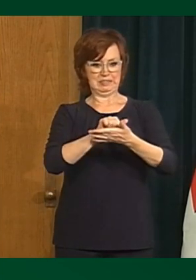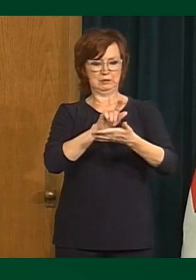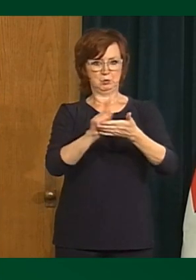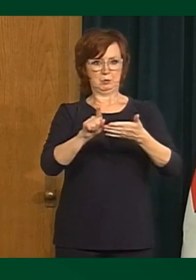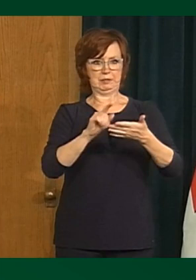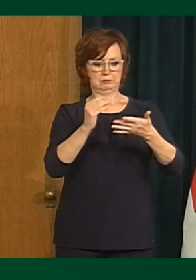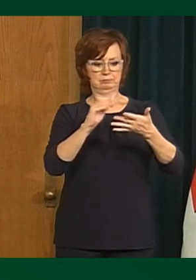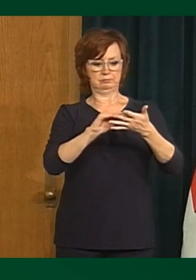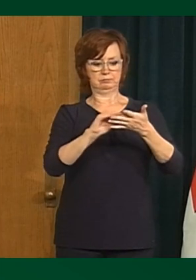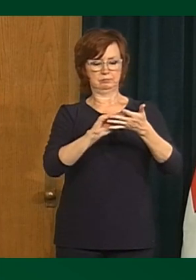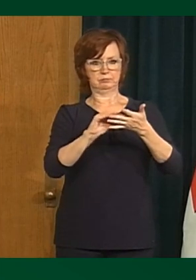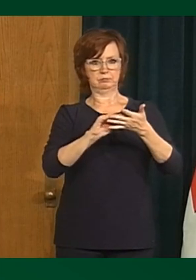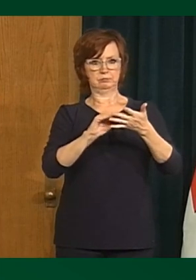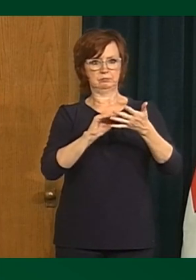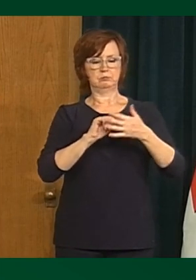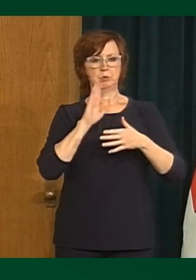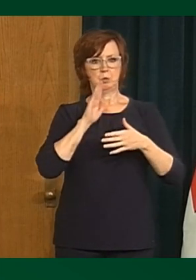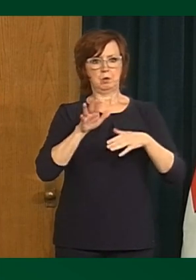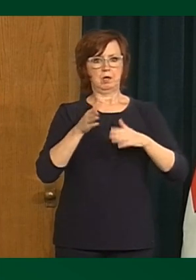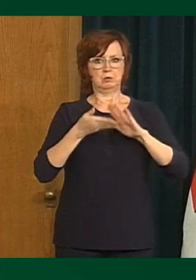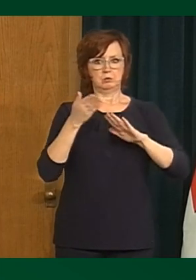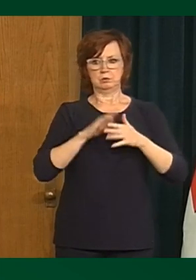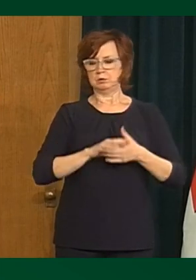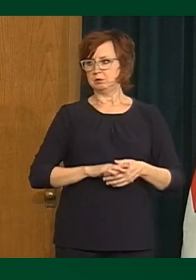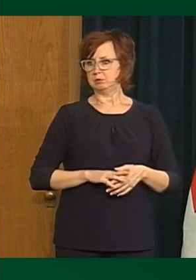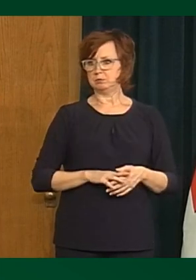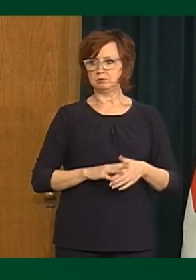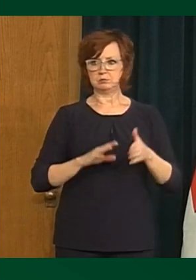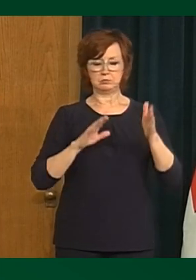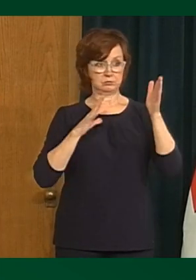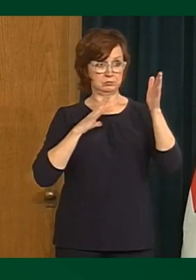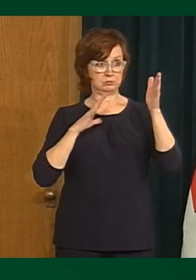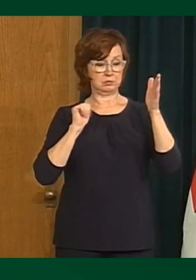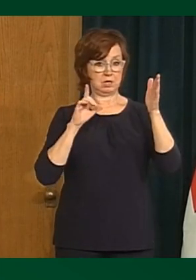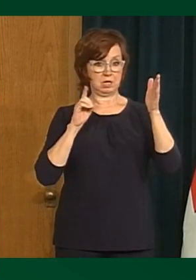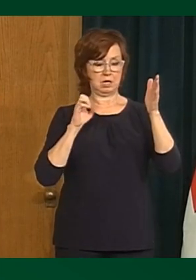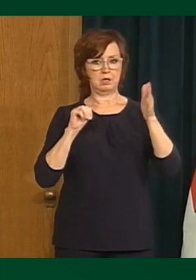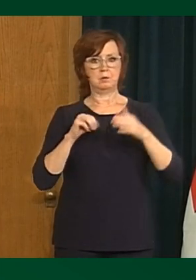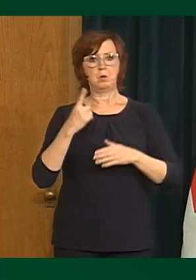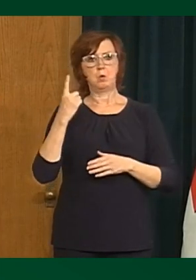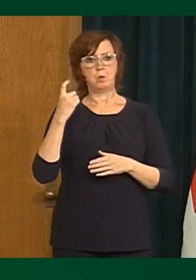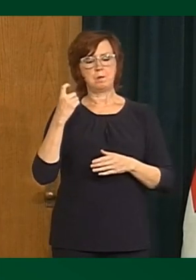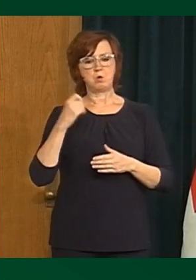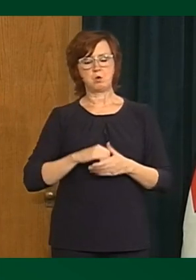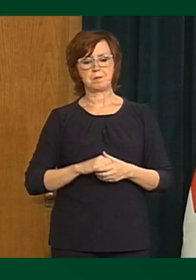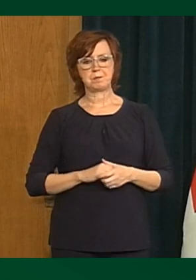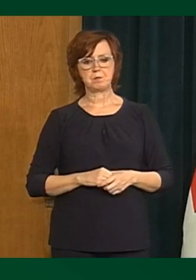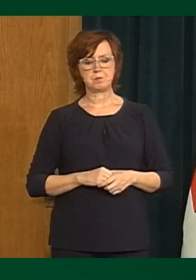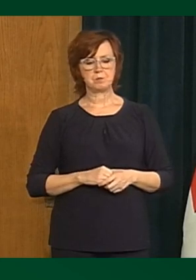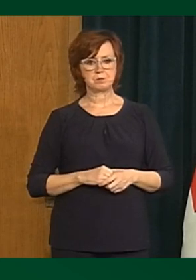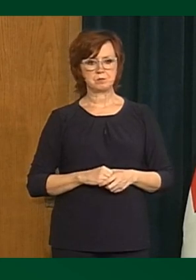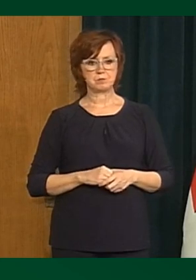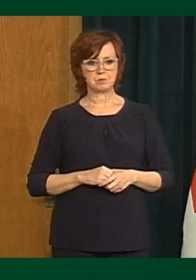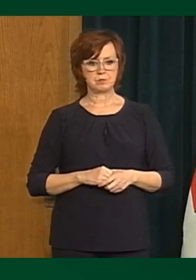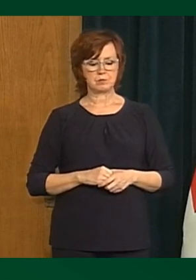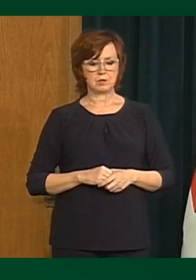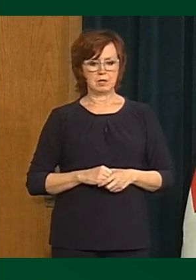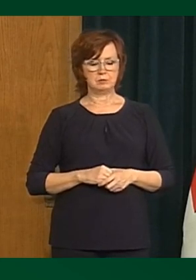system this week. Follow up, Adam? Yeah, I'm wondering on the business